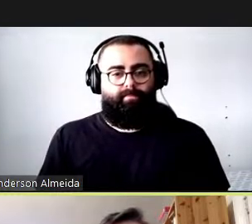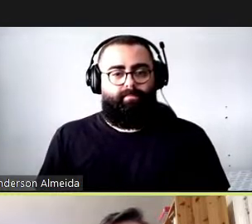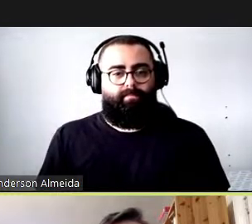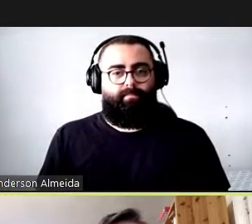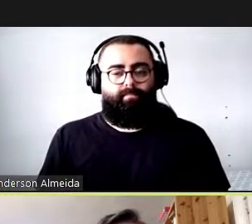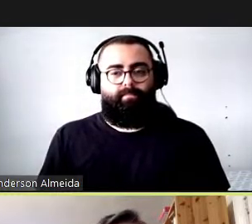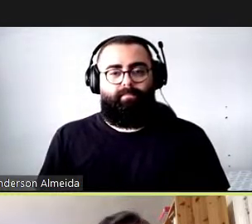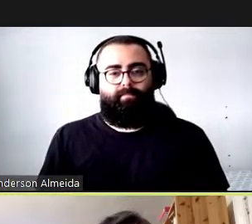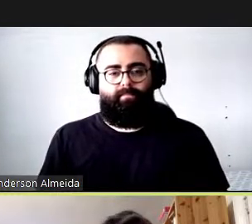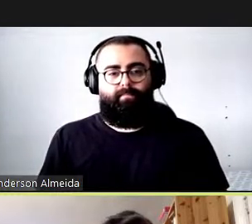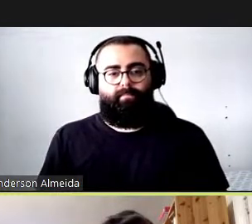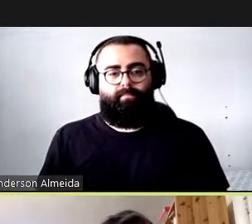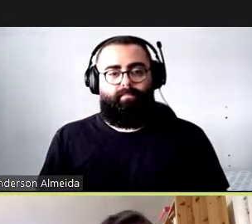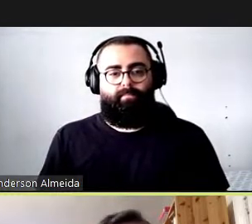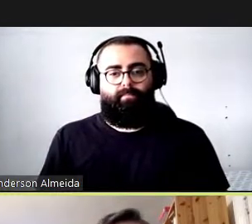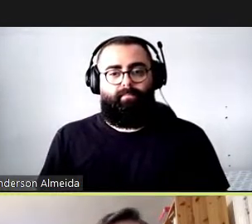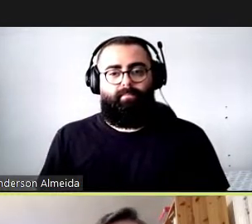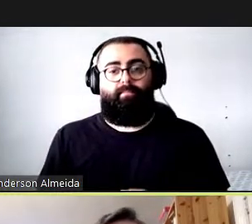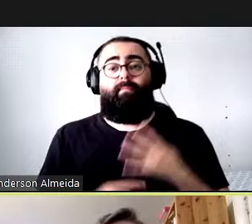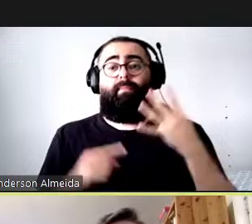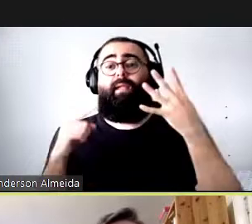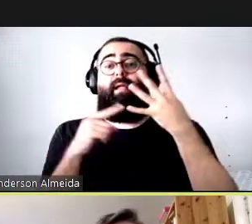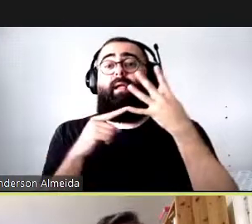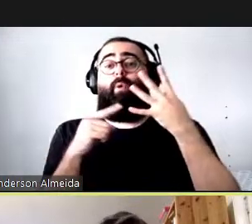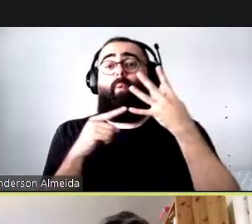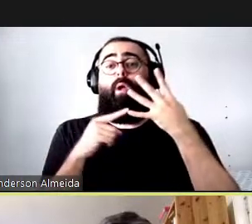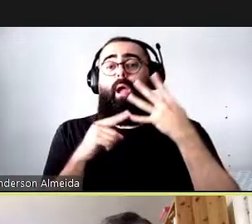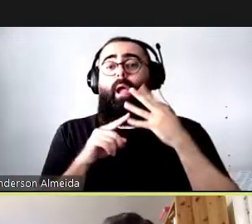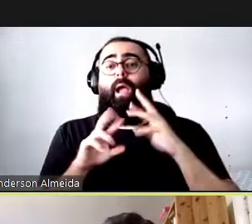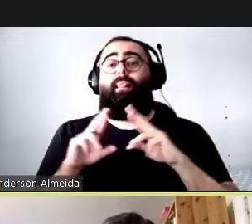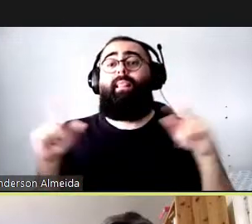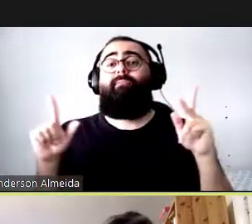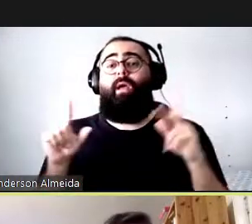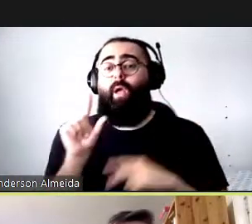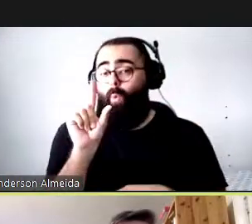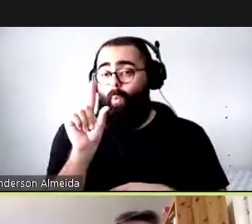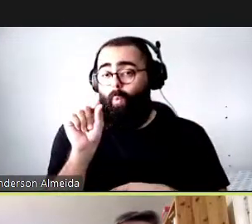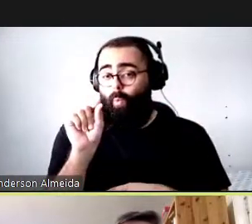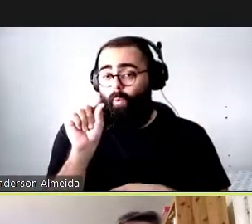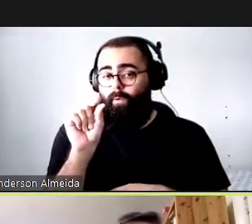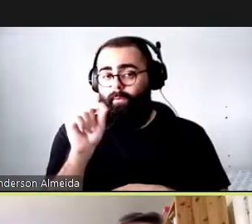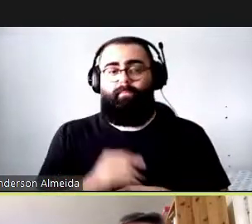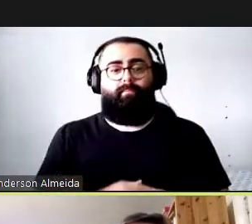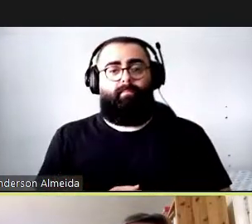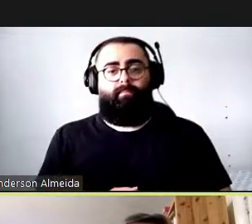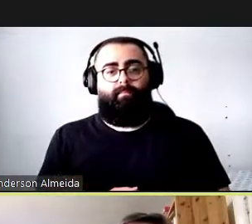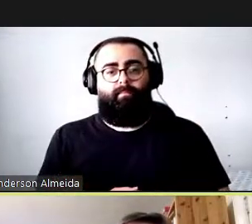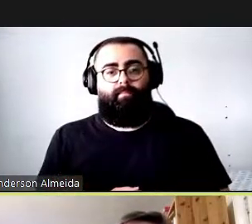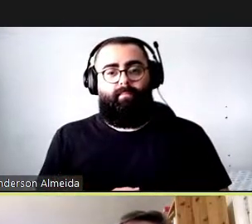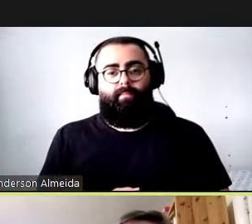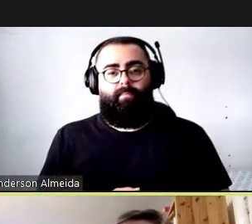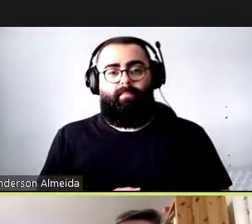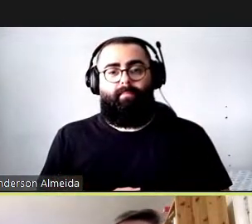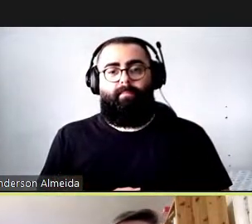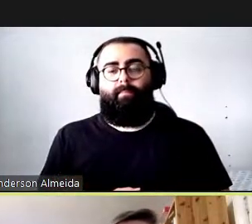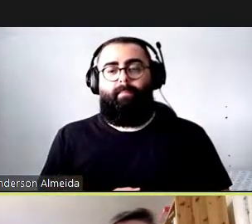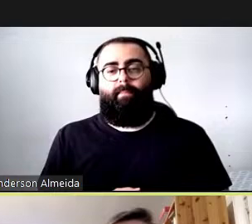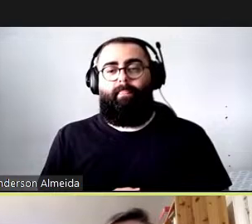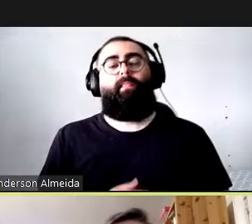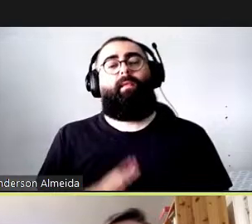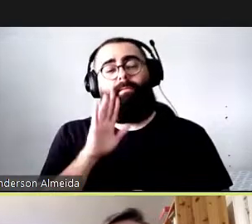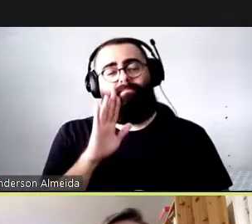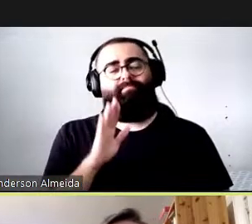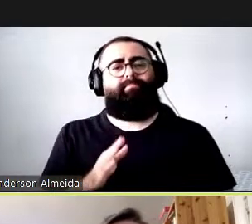The fourth difference I want to mention here is something I alluded to before, that sign